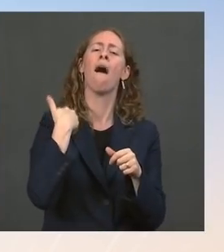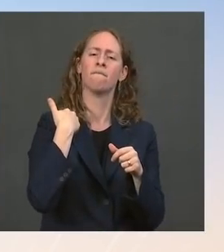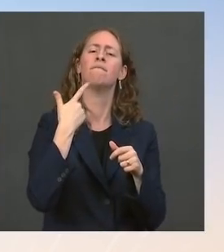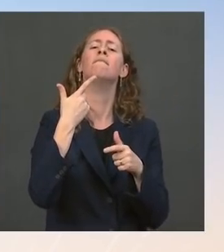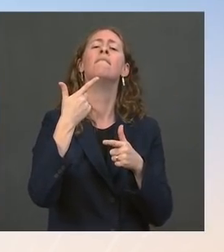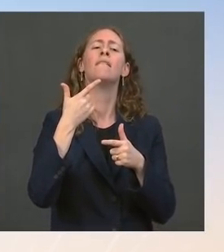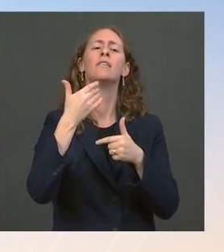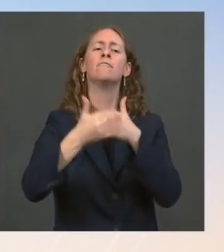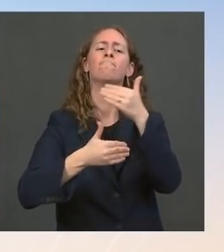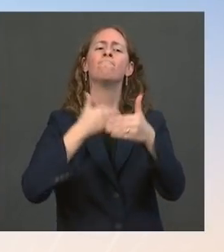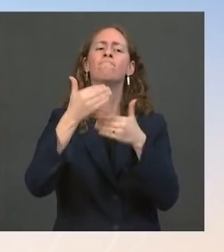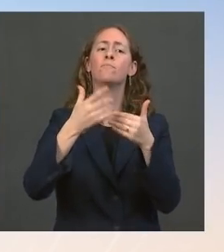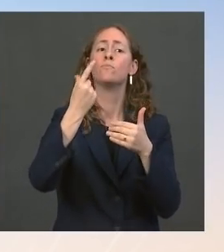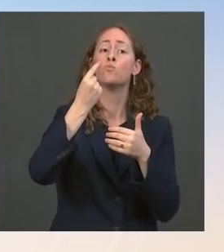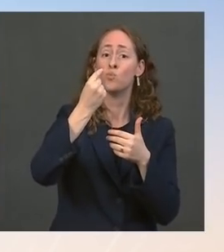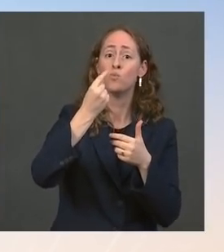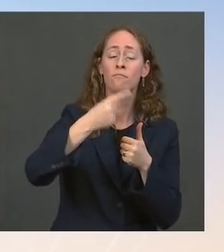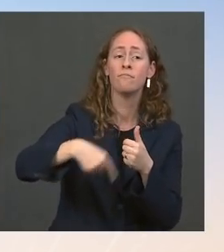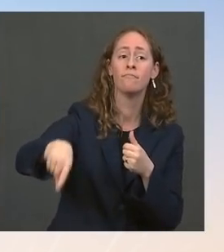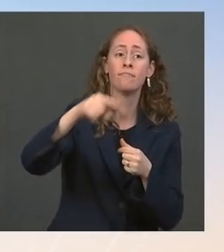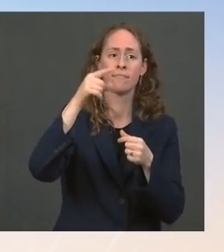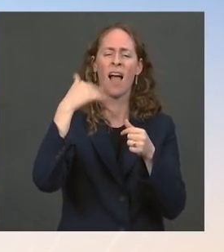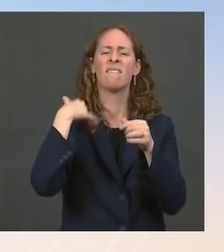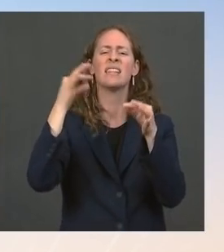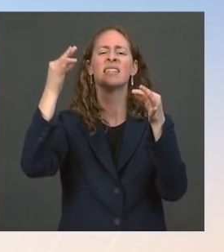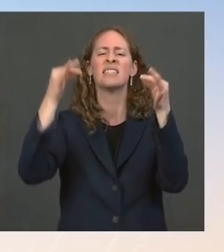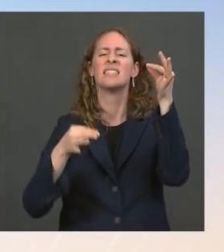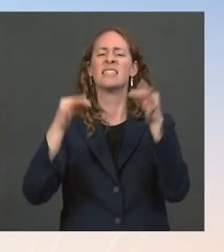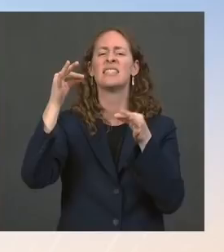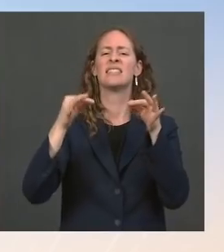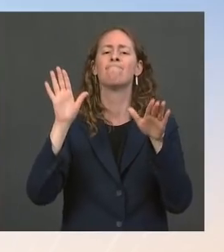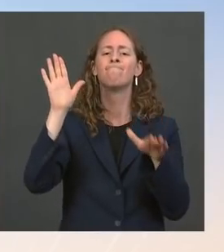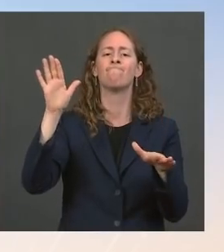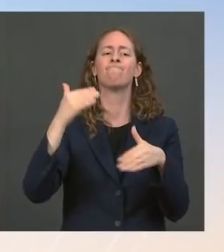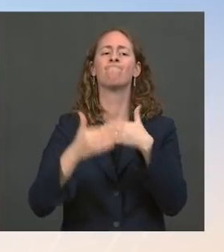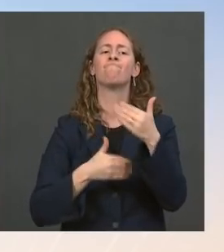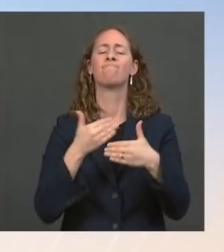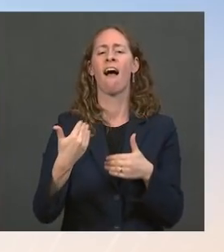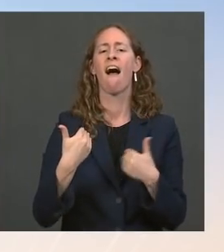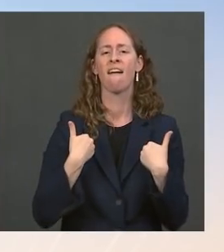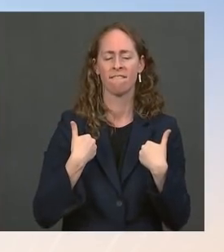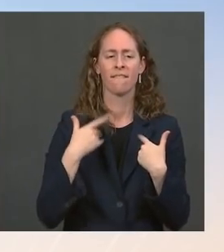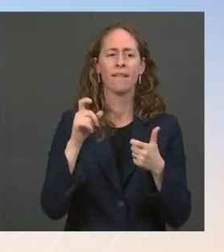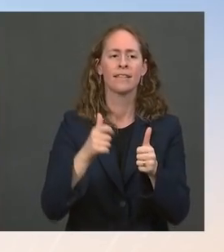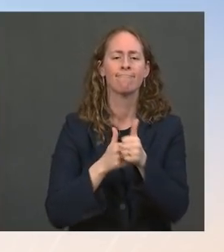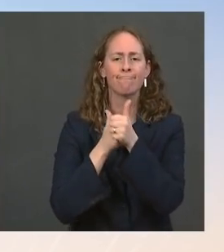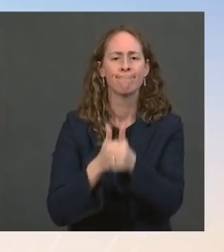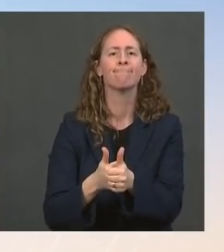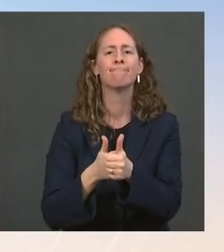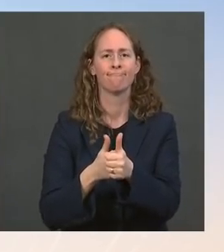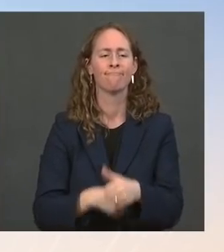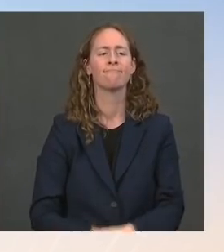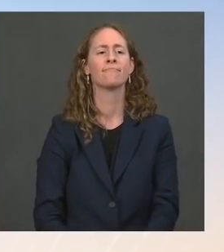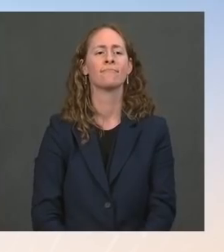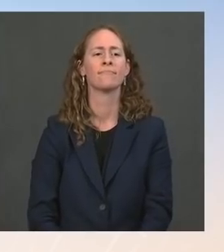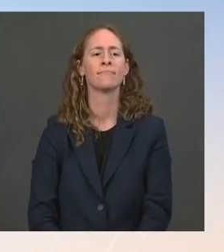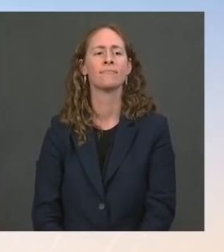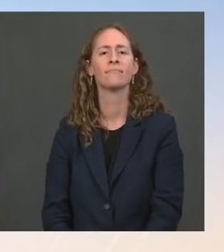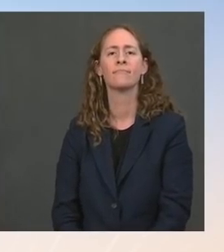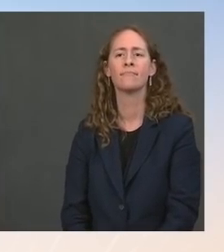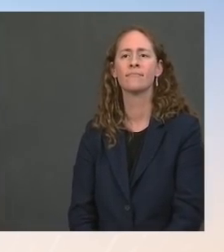that we can it can go through the process, our immigration process, that's long been in place. We understand that